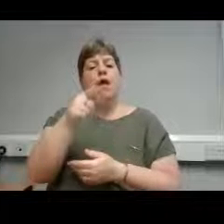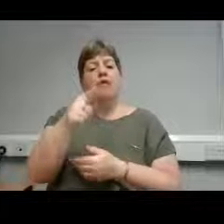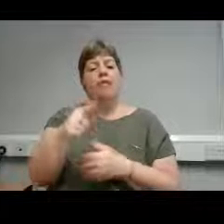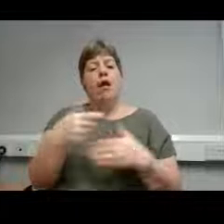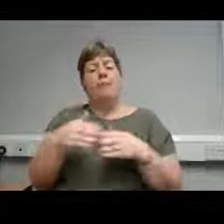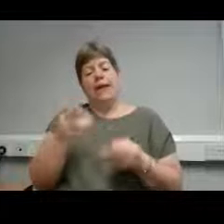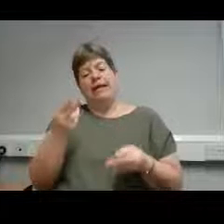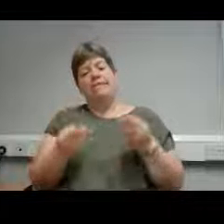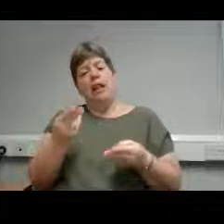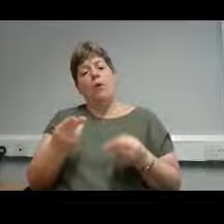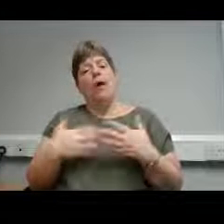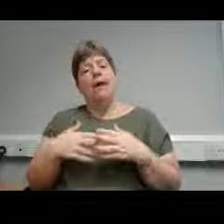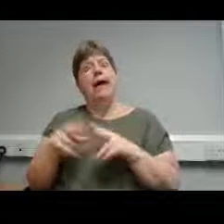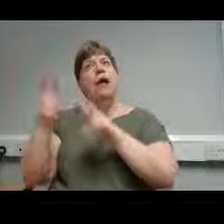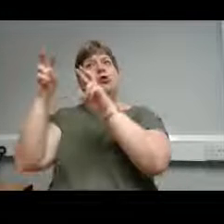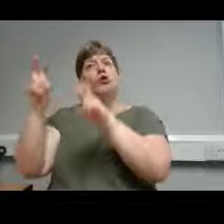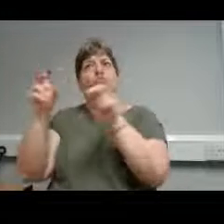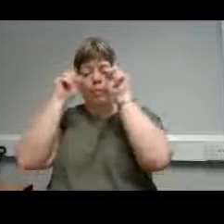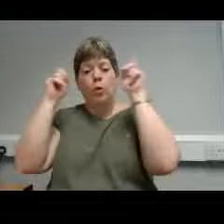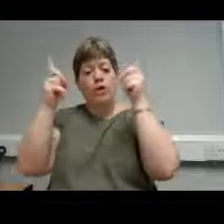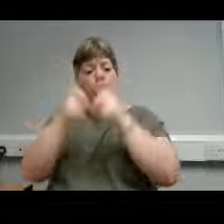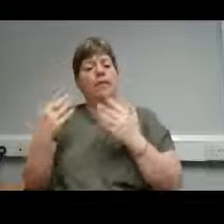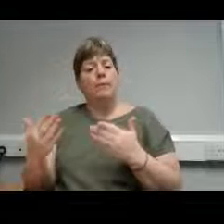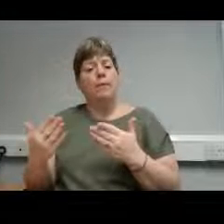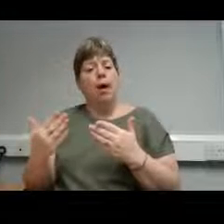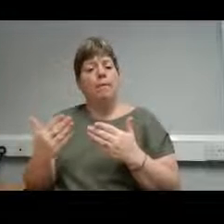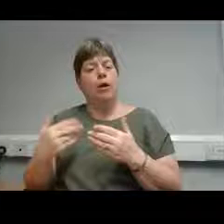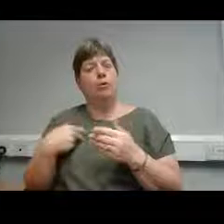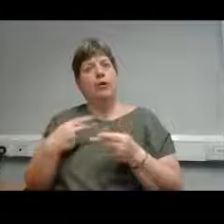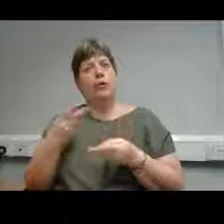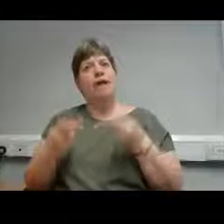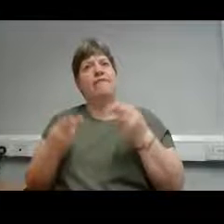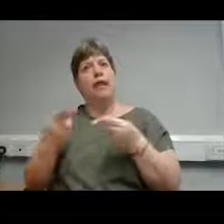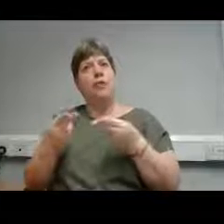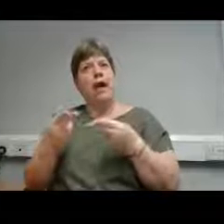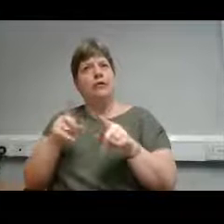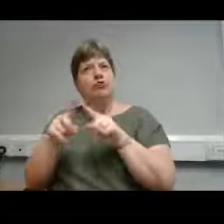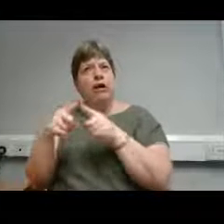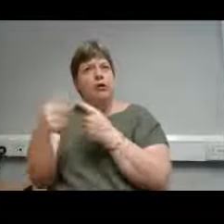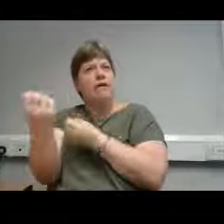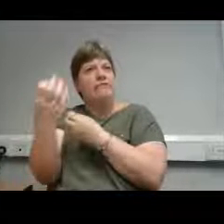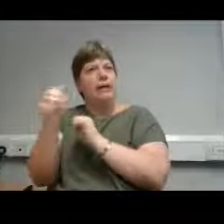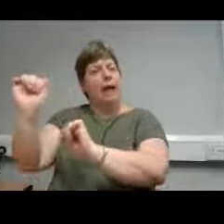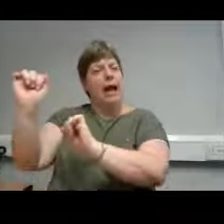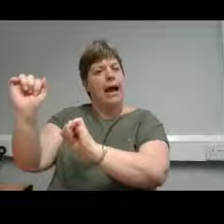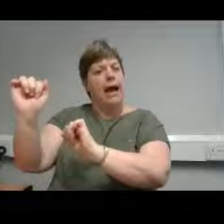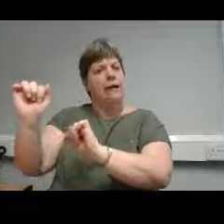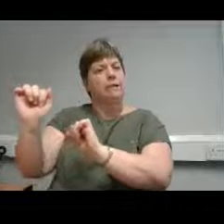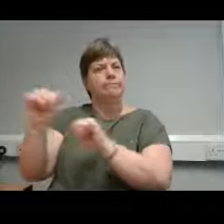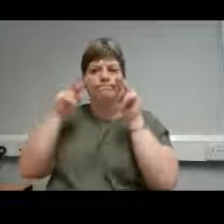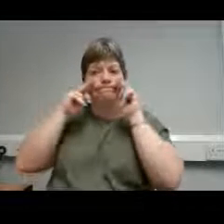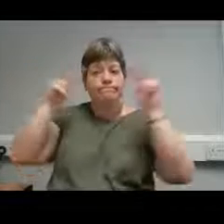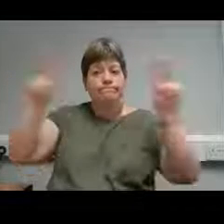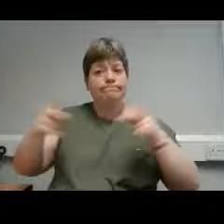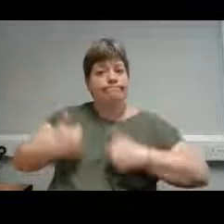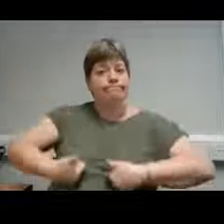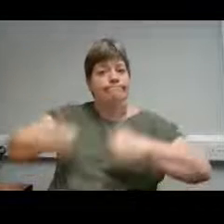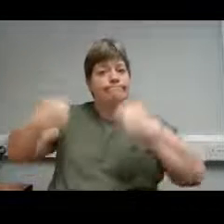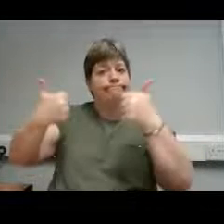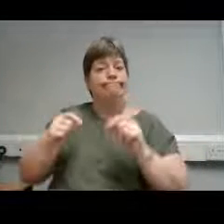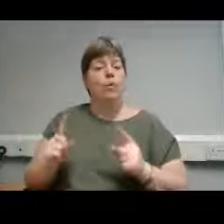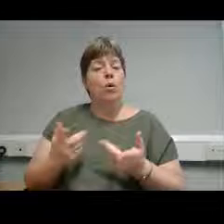evaluated by Durham University, so we're doing some evaluation feedback forms to try and get a bit of an oversight how well they work in